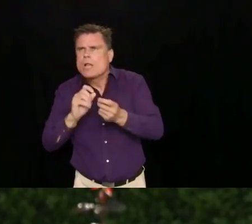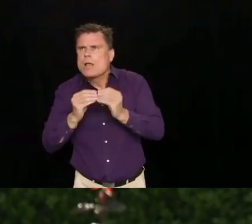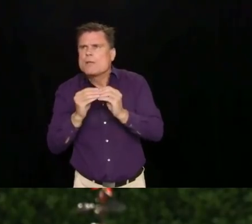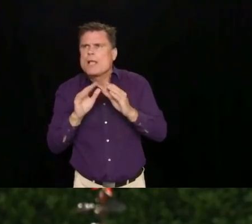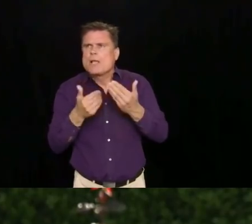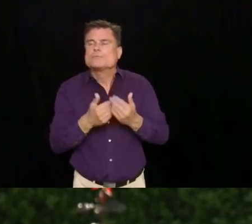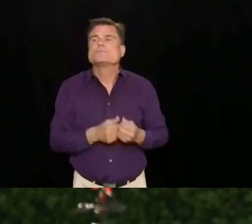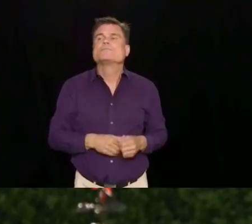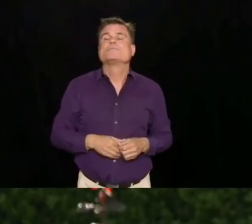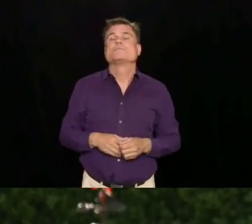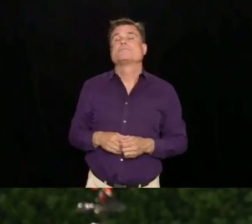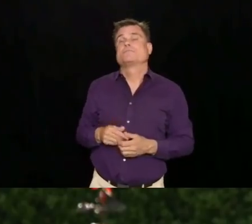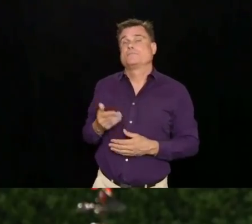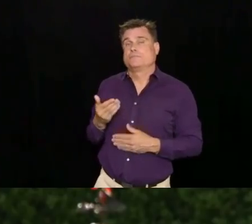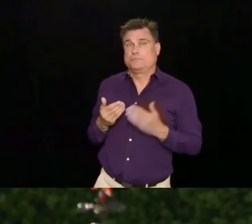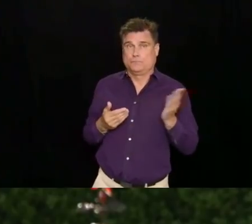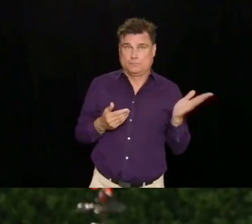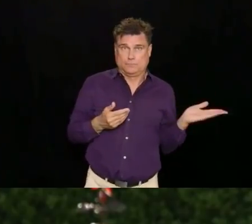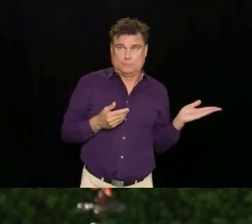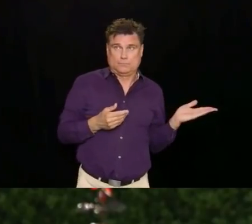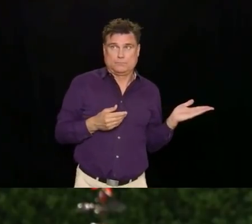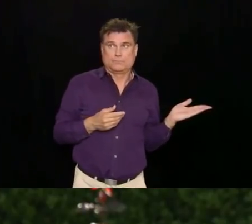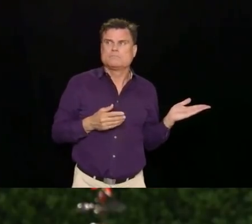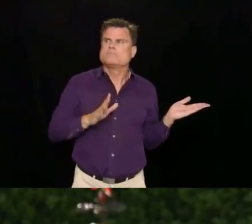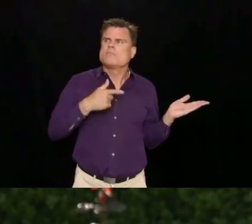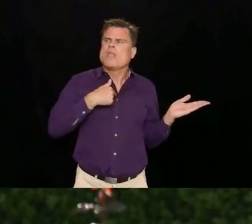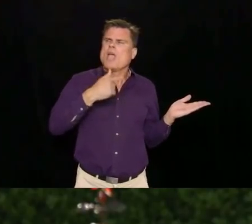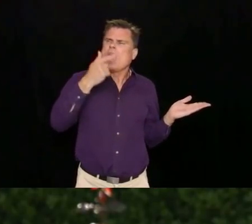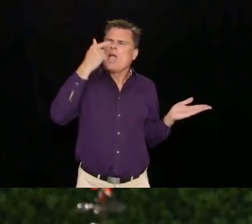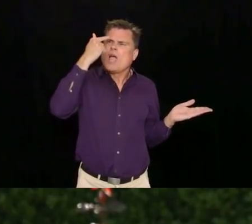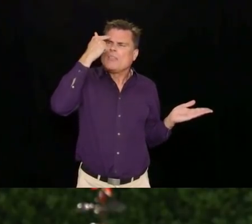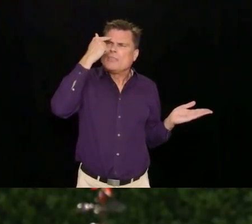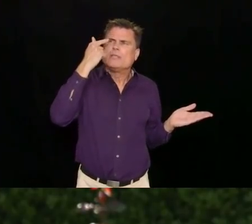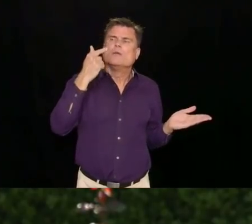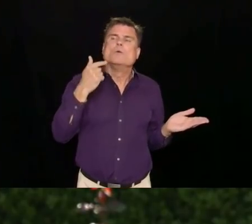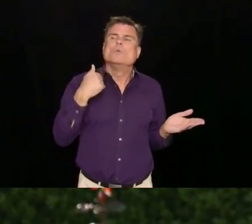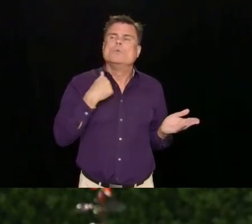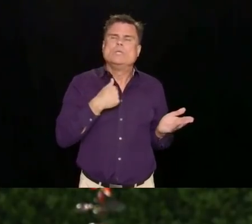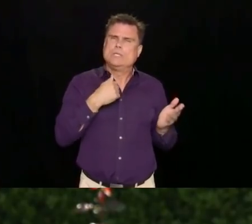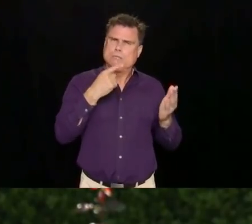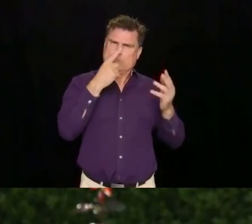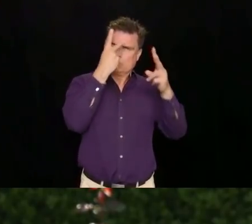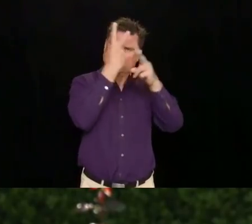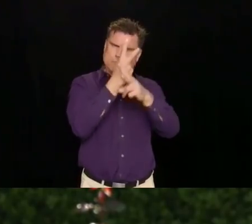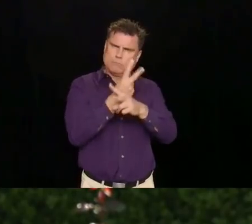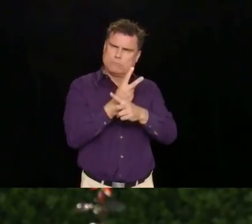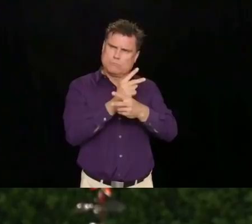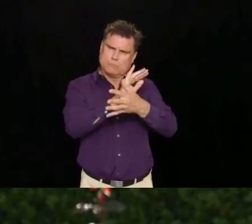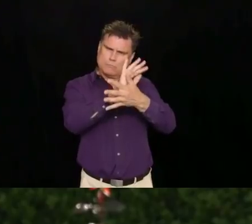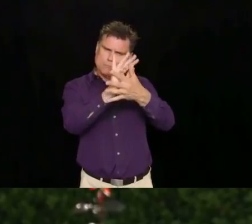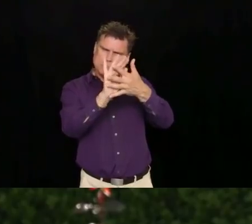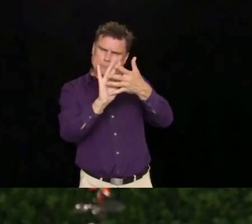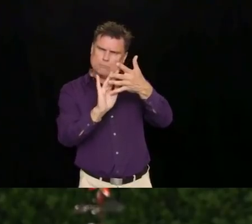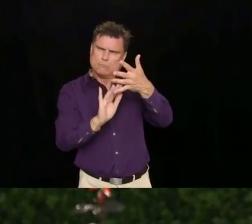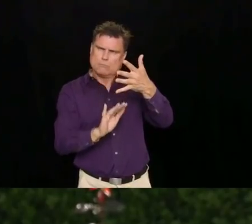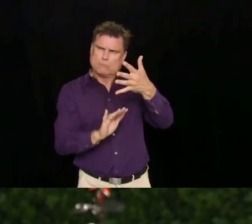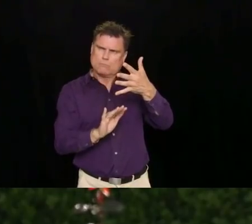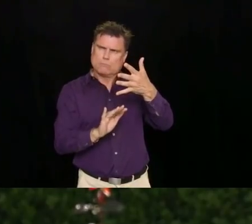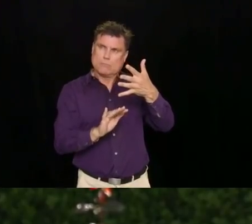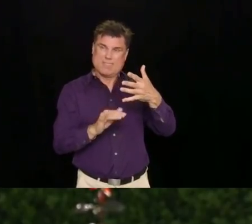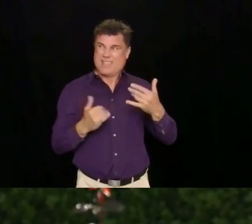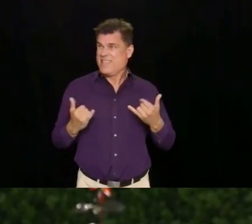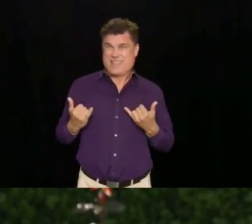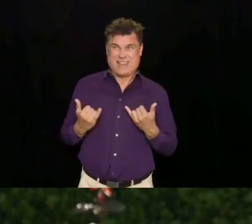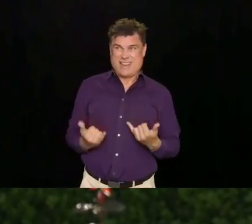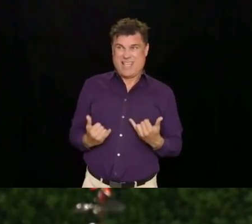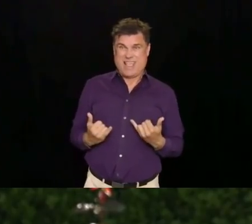that Susan talked about, and she can answer in more detail in a moment. But I think what this reflects is existing numbers of beds